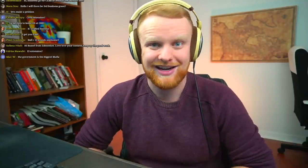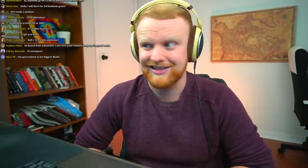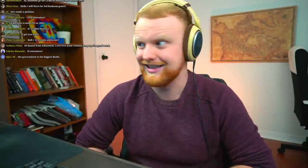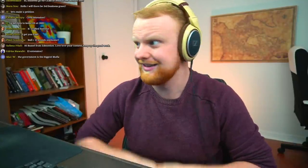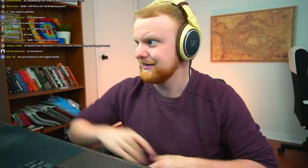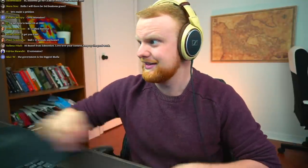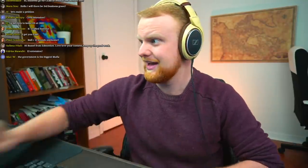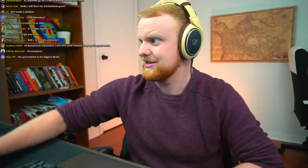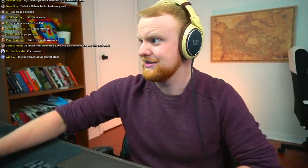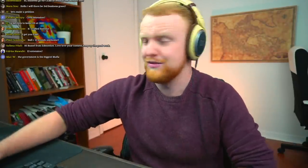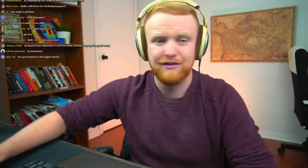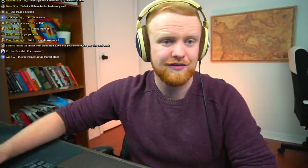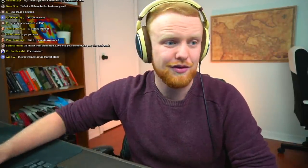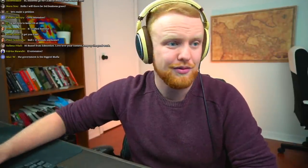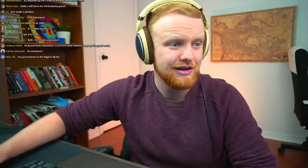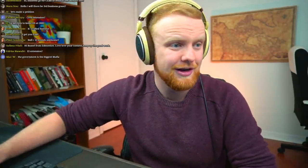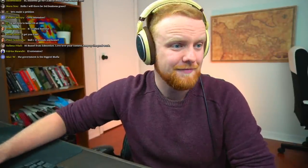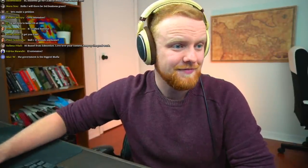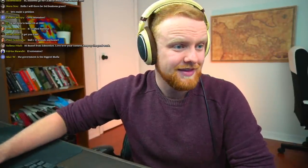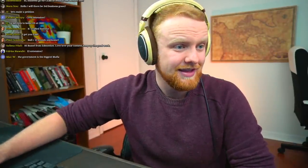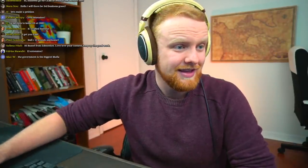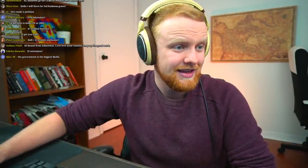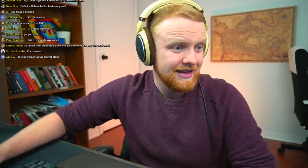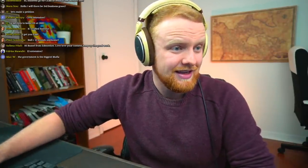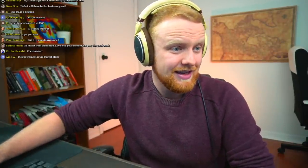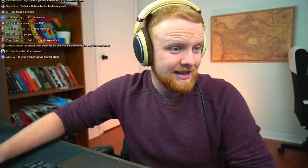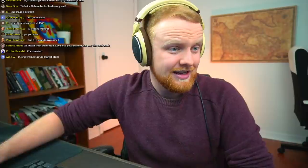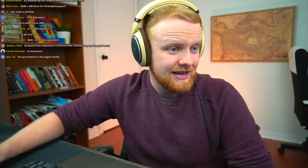see what's actually moving forward here.